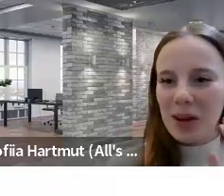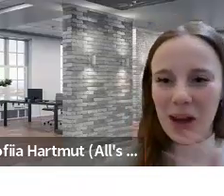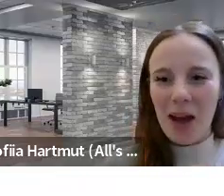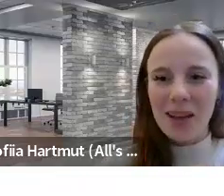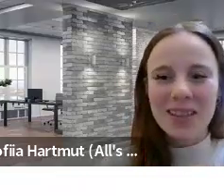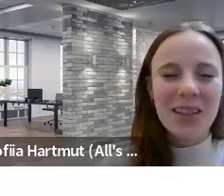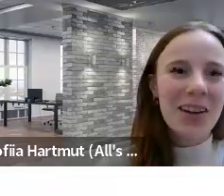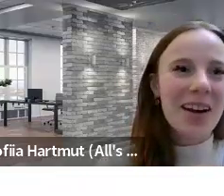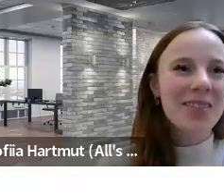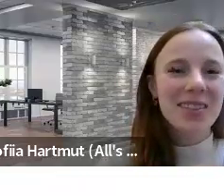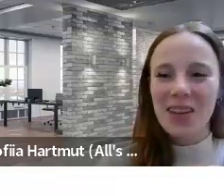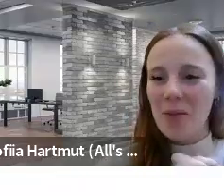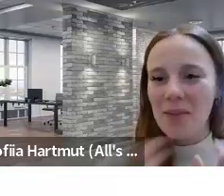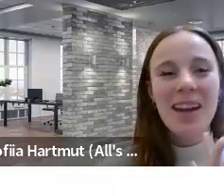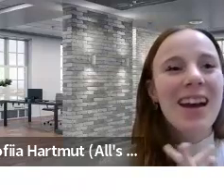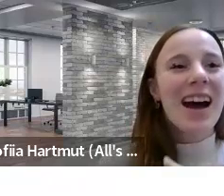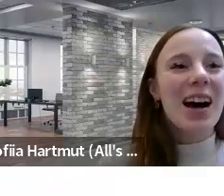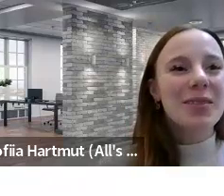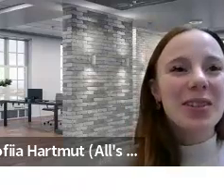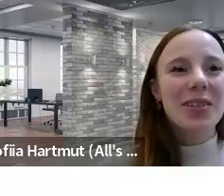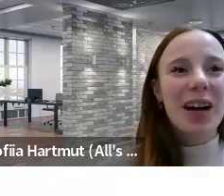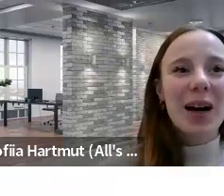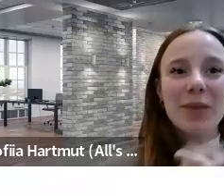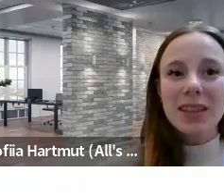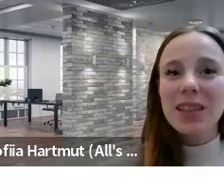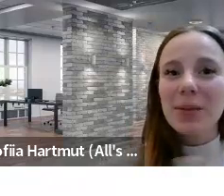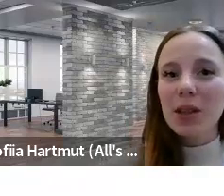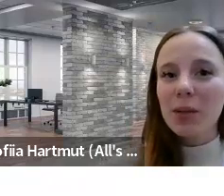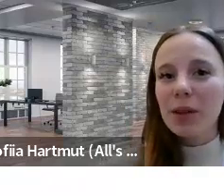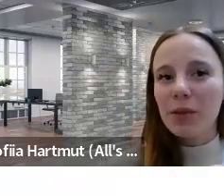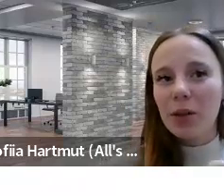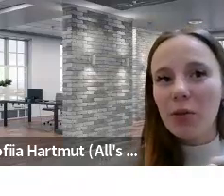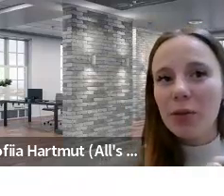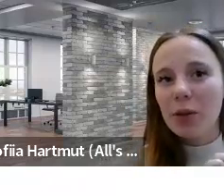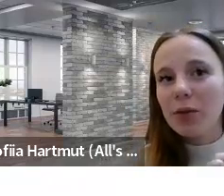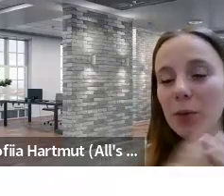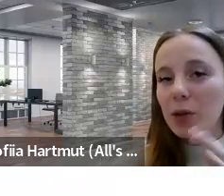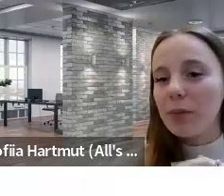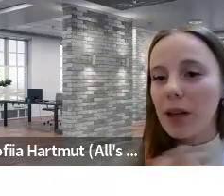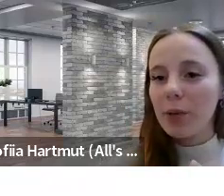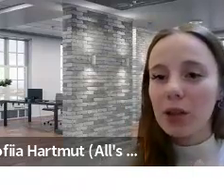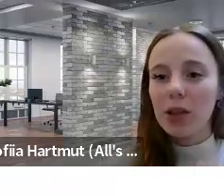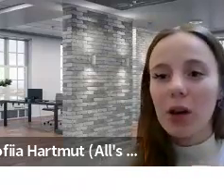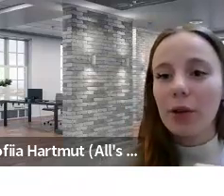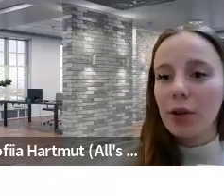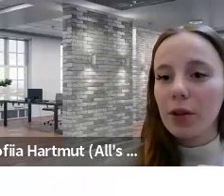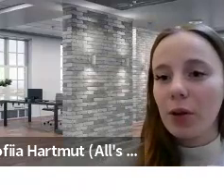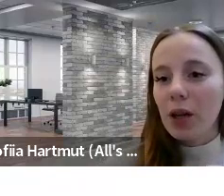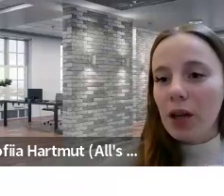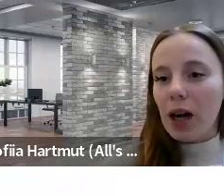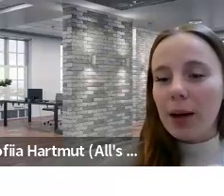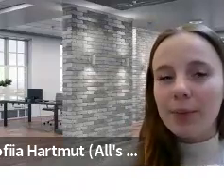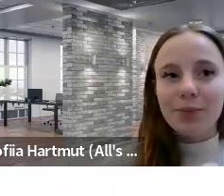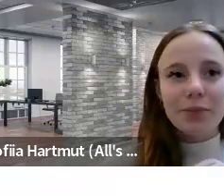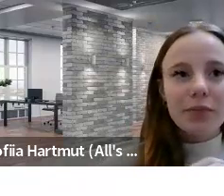for having us here. We're so happy. This is going to be a little bit of an overview of the program that we currently offer